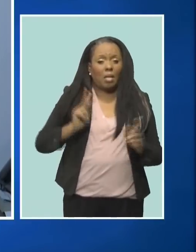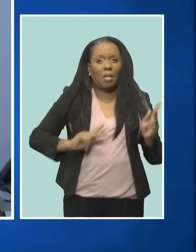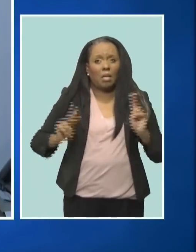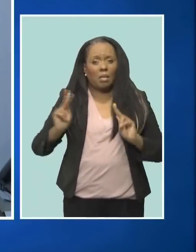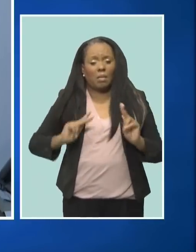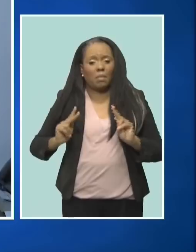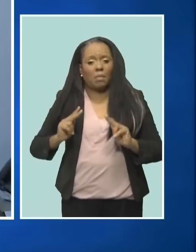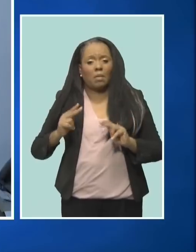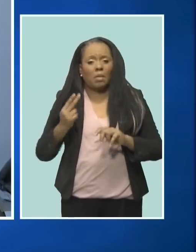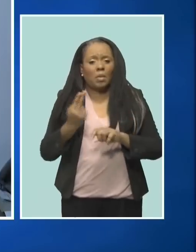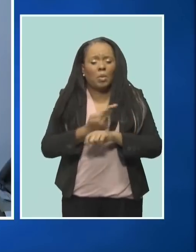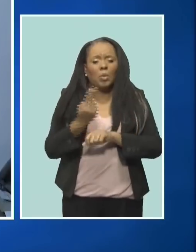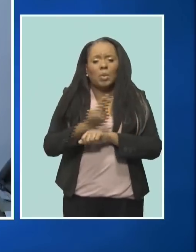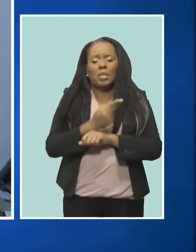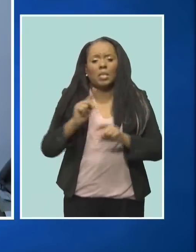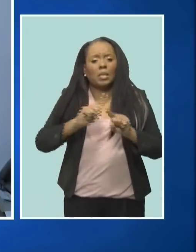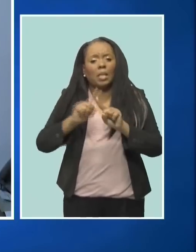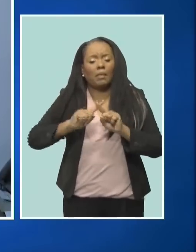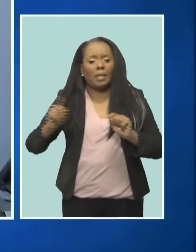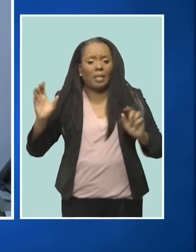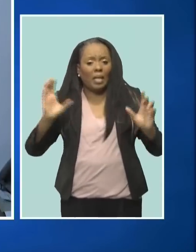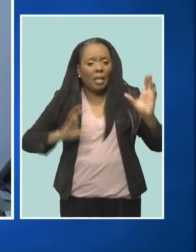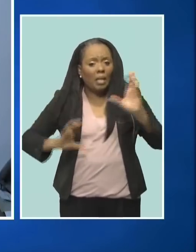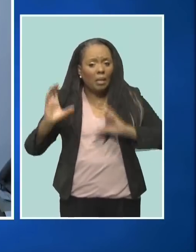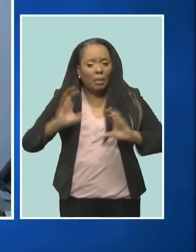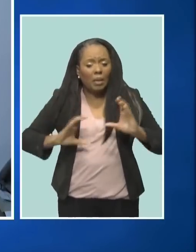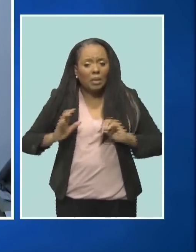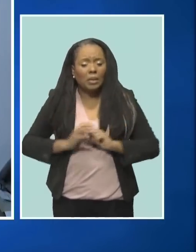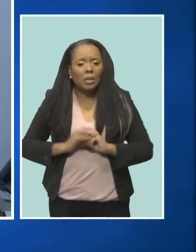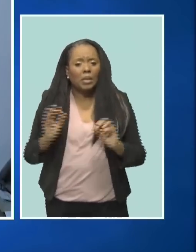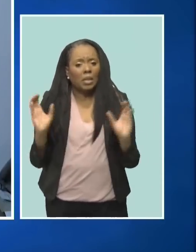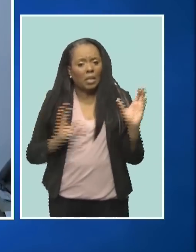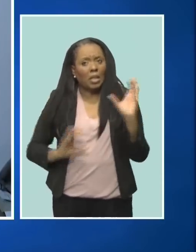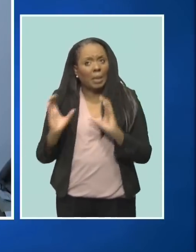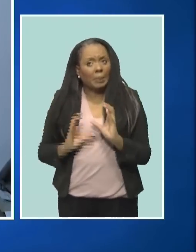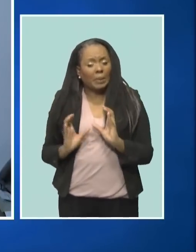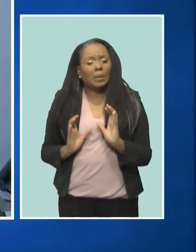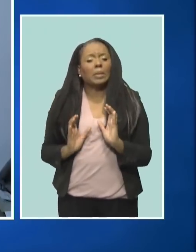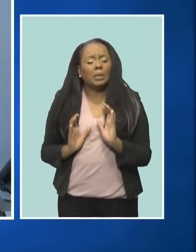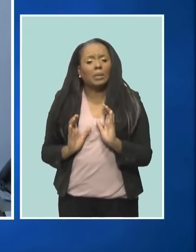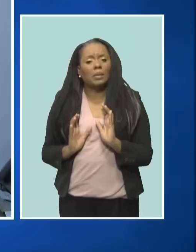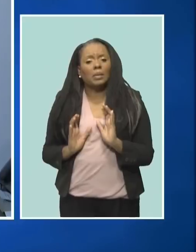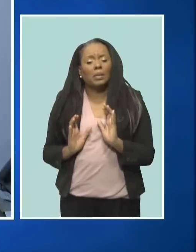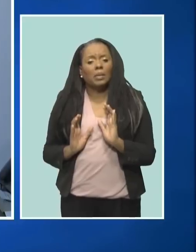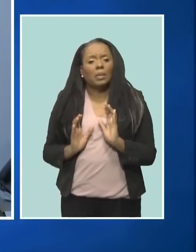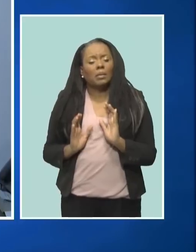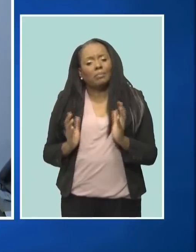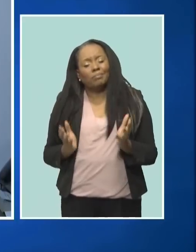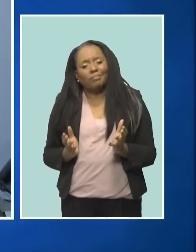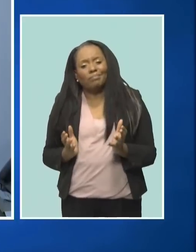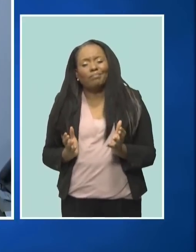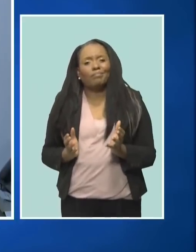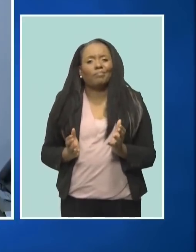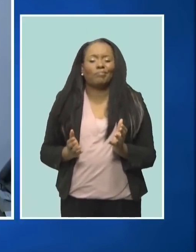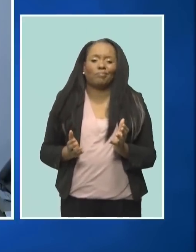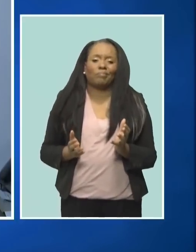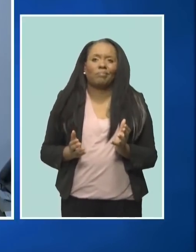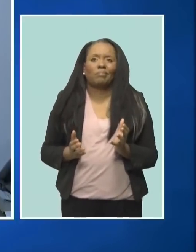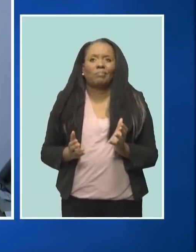lots of chemicals as well. These chemicals are, as we